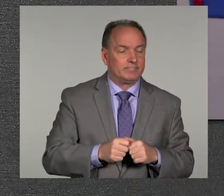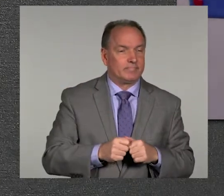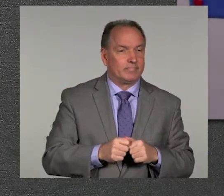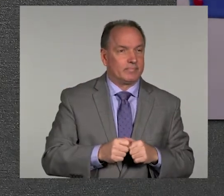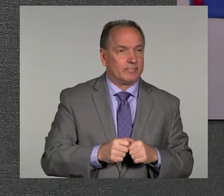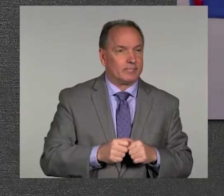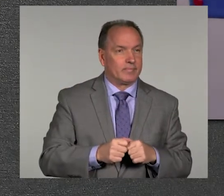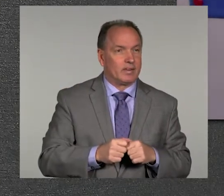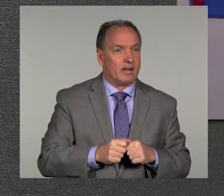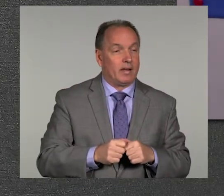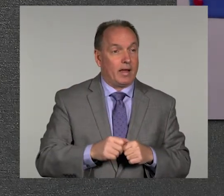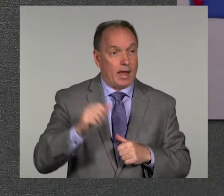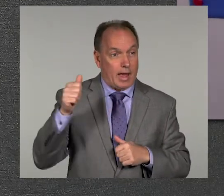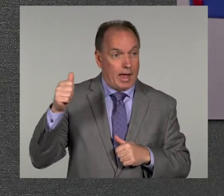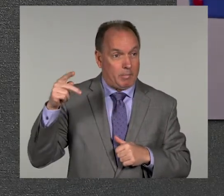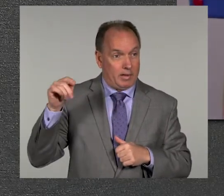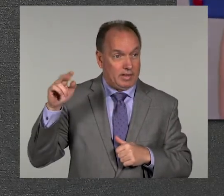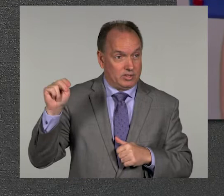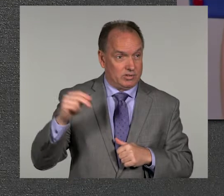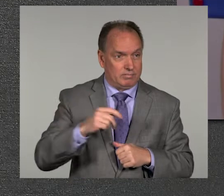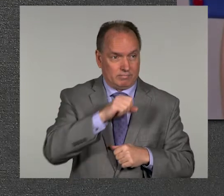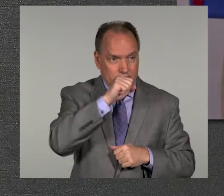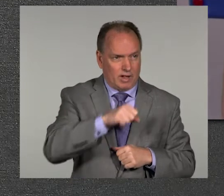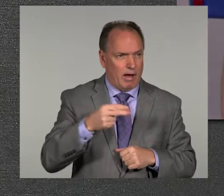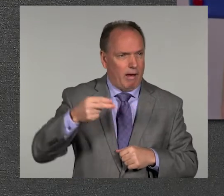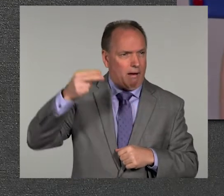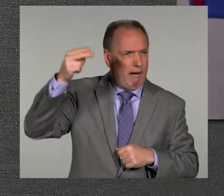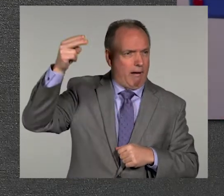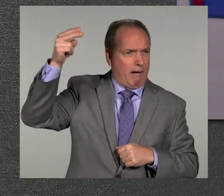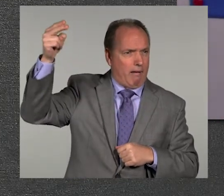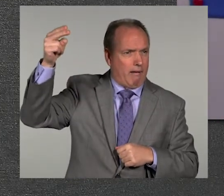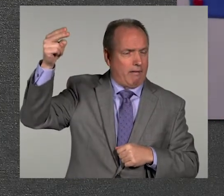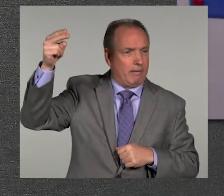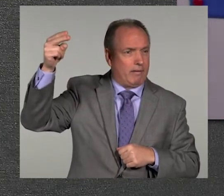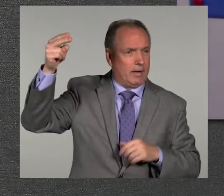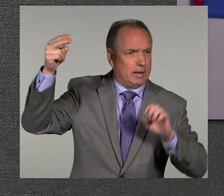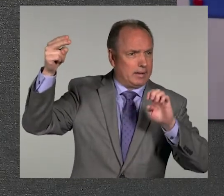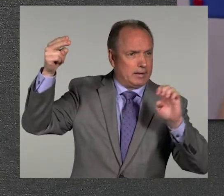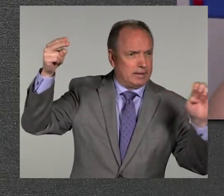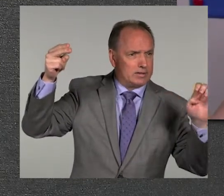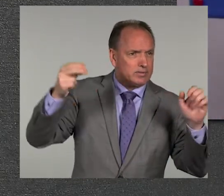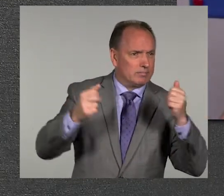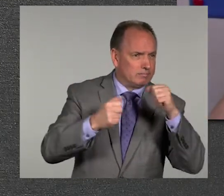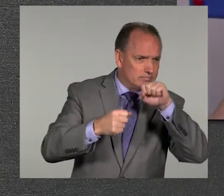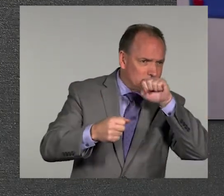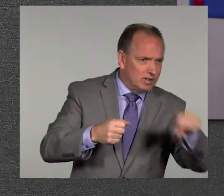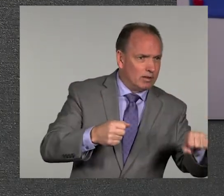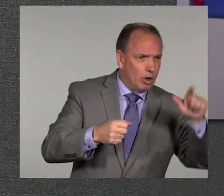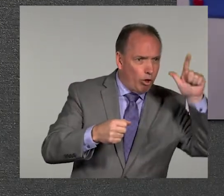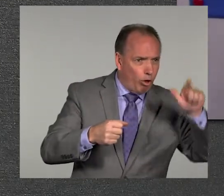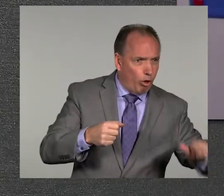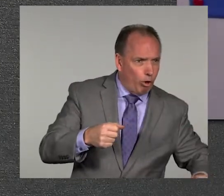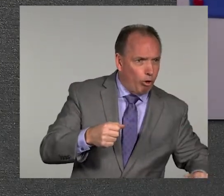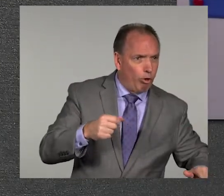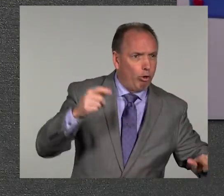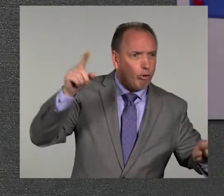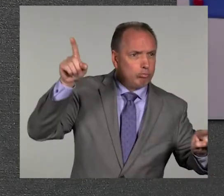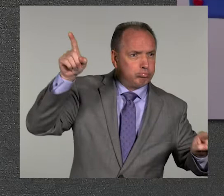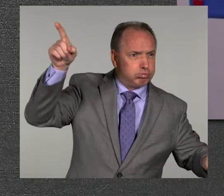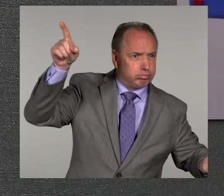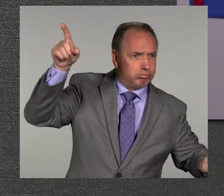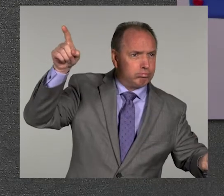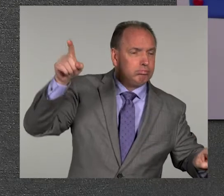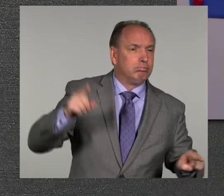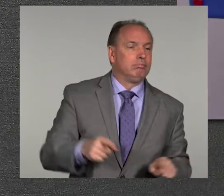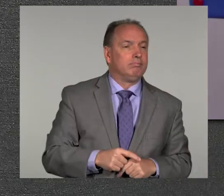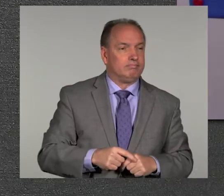eastern cottontail rabbit. Appalachian likes to live in high or in the mountains, and the eastern likes to live in low, like in our backyards